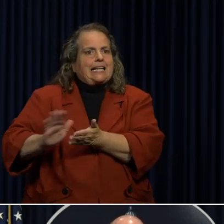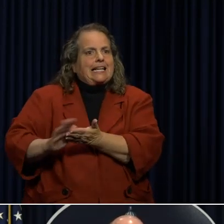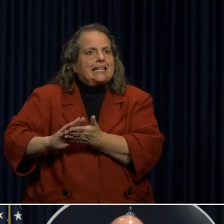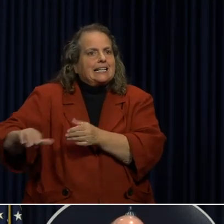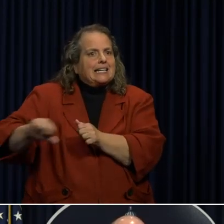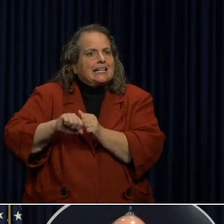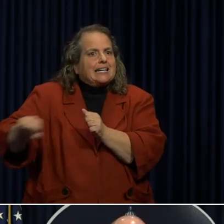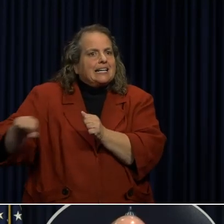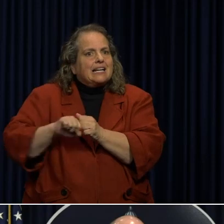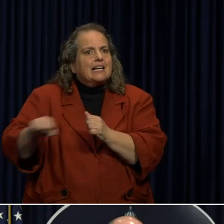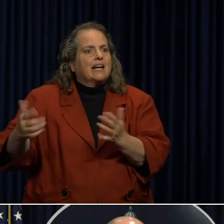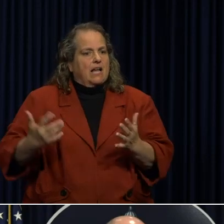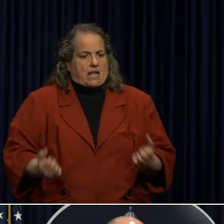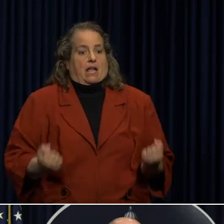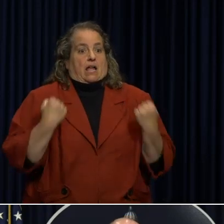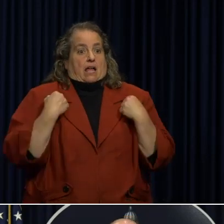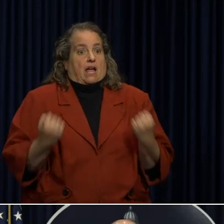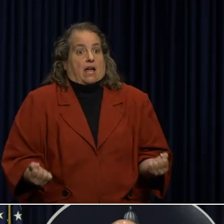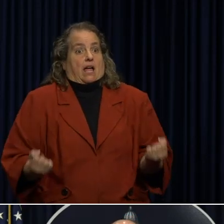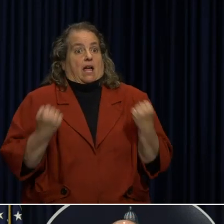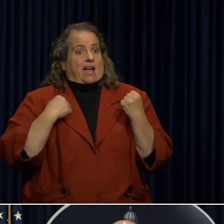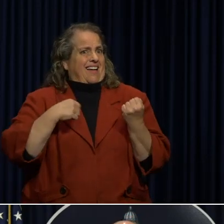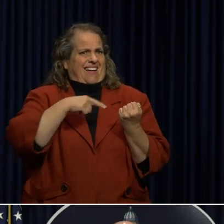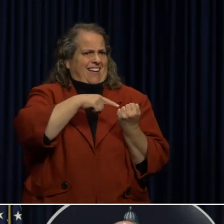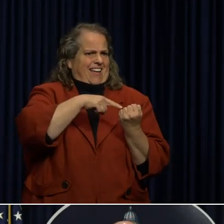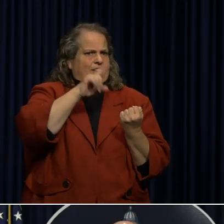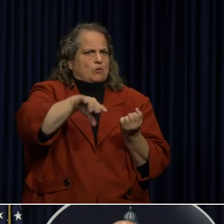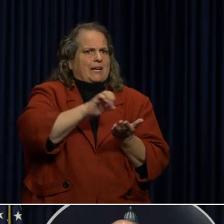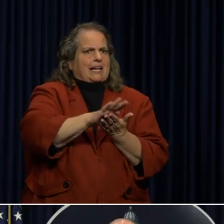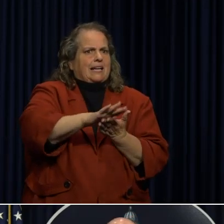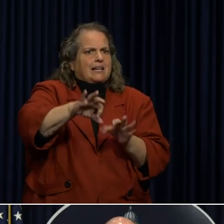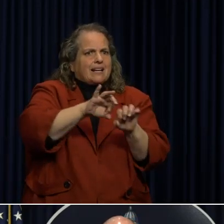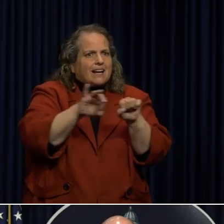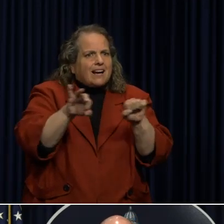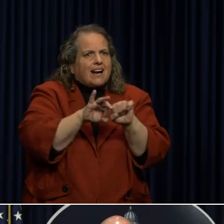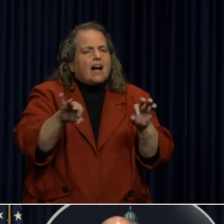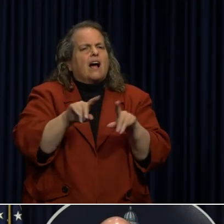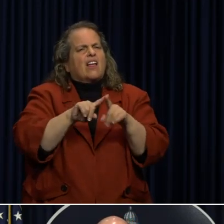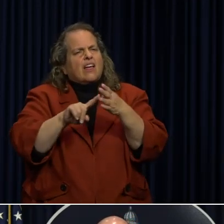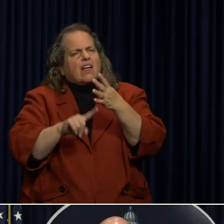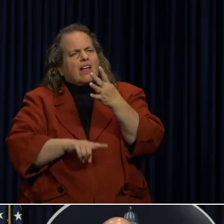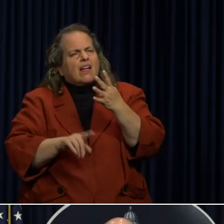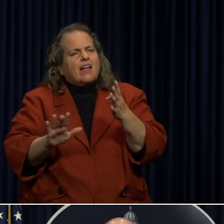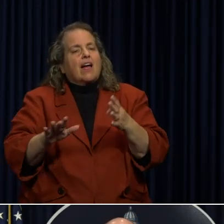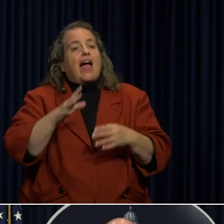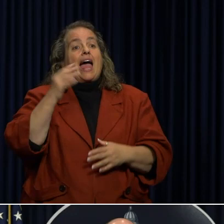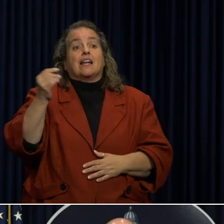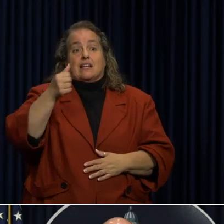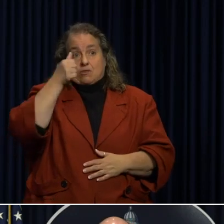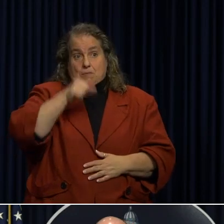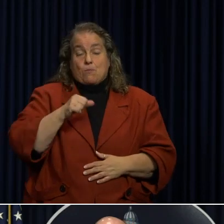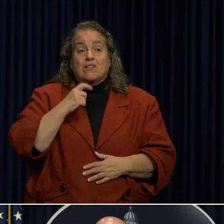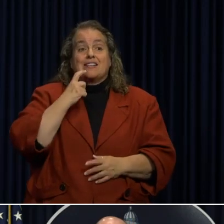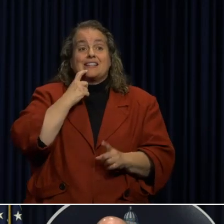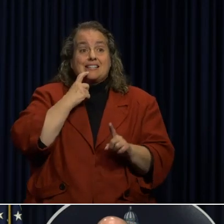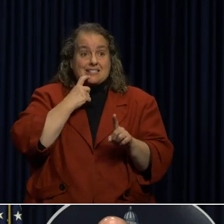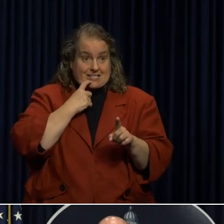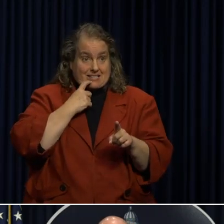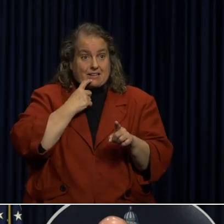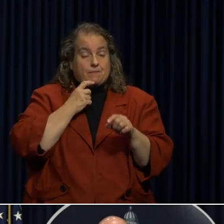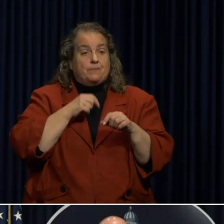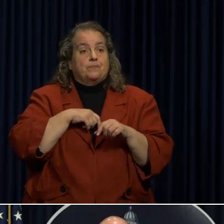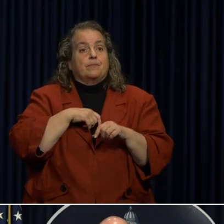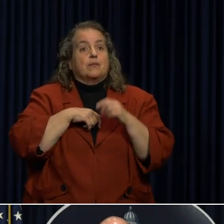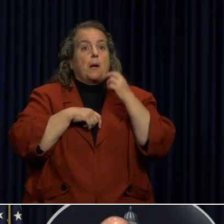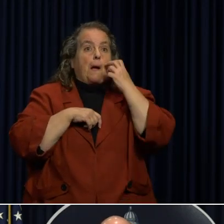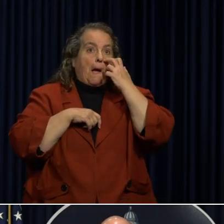that stuff between patients so we don't spread infection. And then here's the dentist. Remember I said stay tuned?